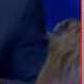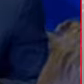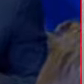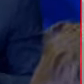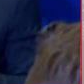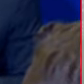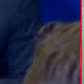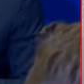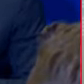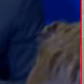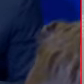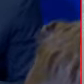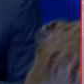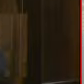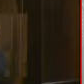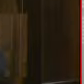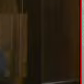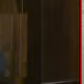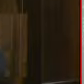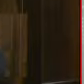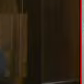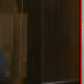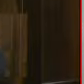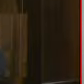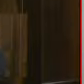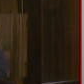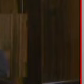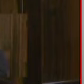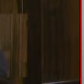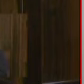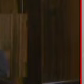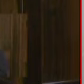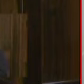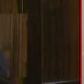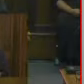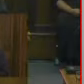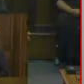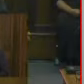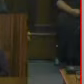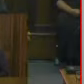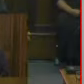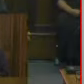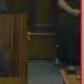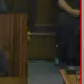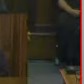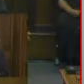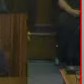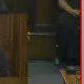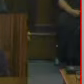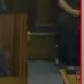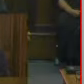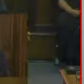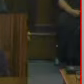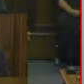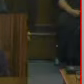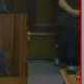itself, and we're going to put our motion very strong. Irrespective of the numbers that we get within the legislature, because the DA